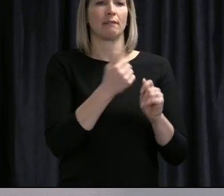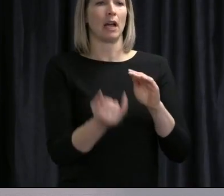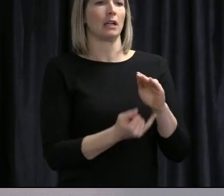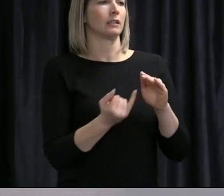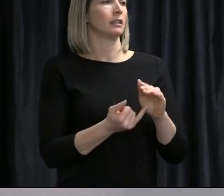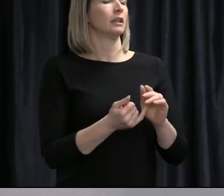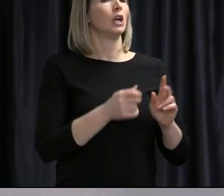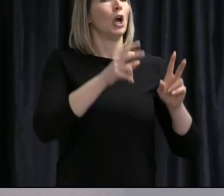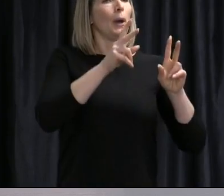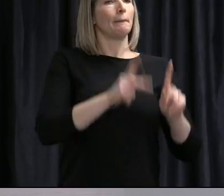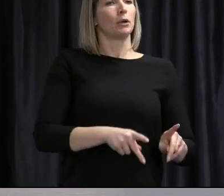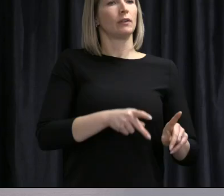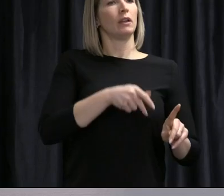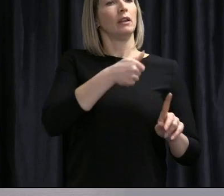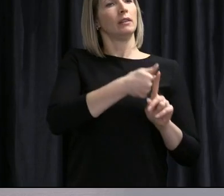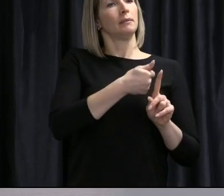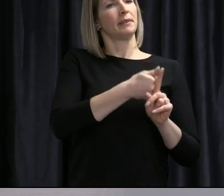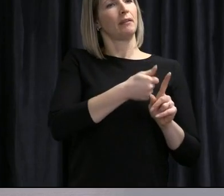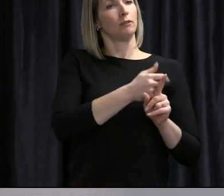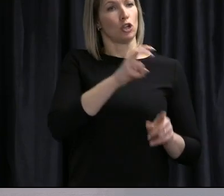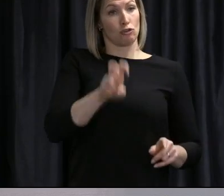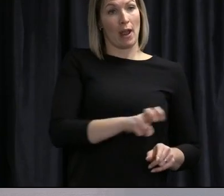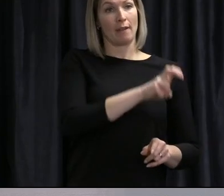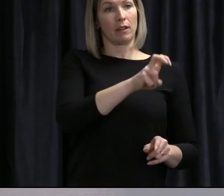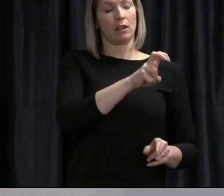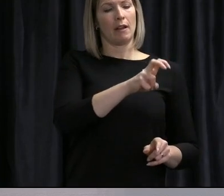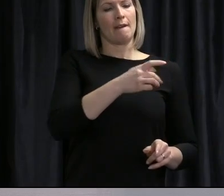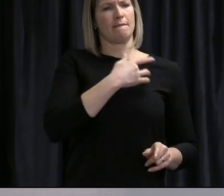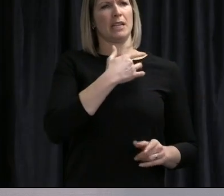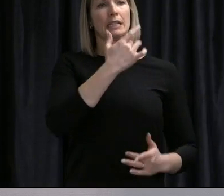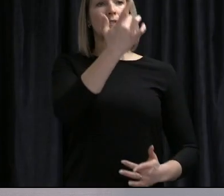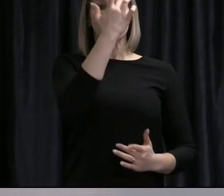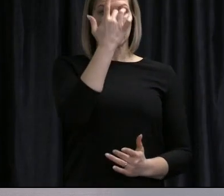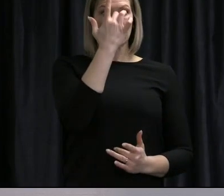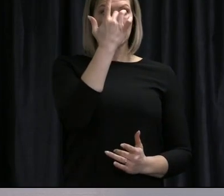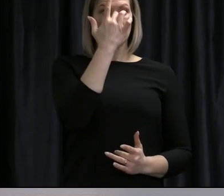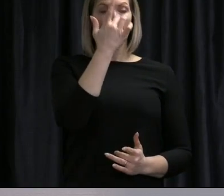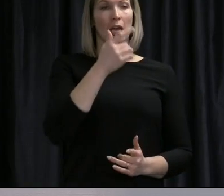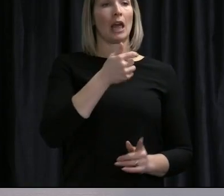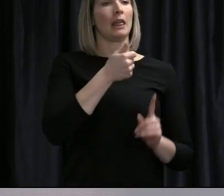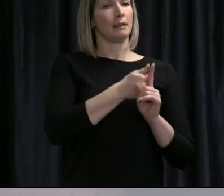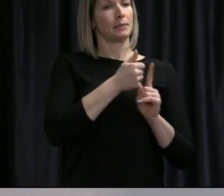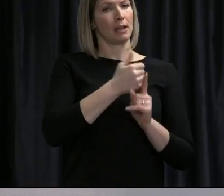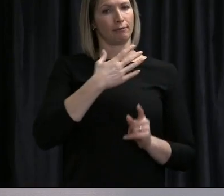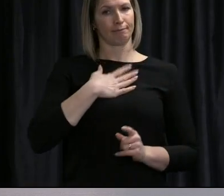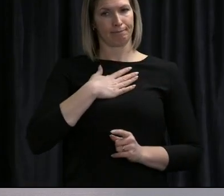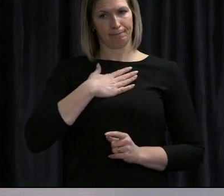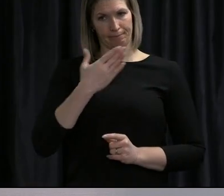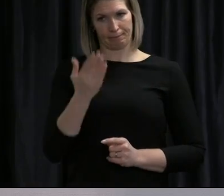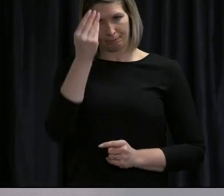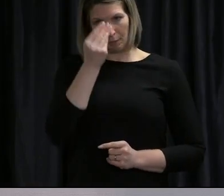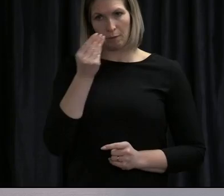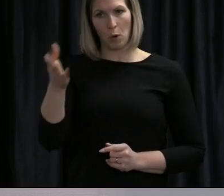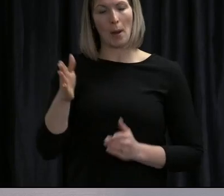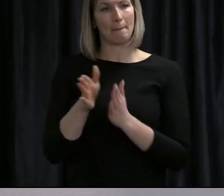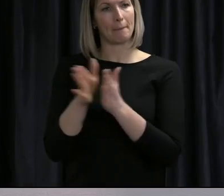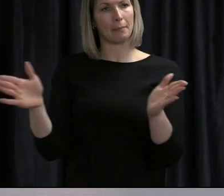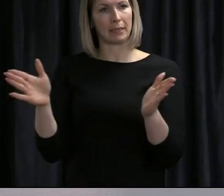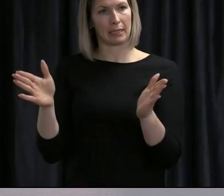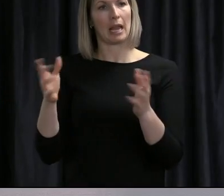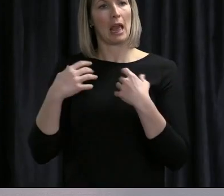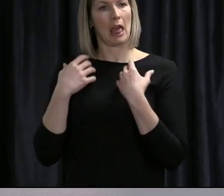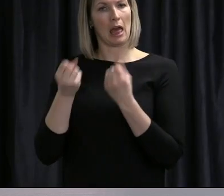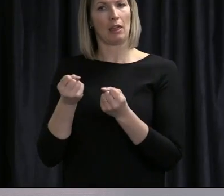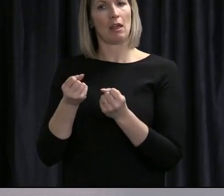was a traveler who presented with symptoms to public health, and public health swabbed